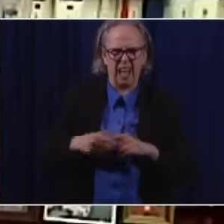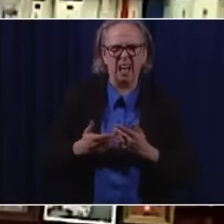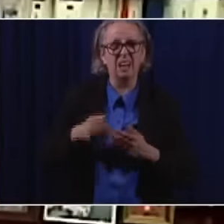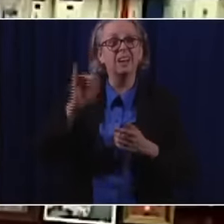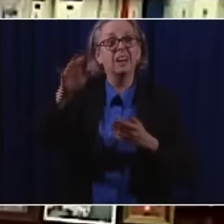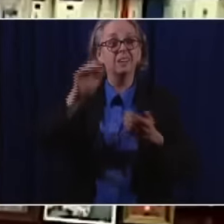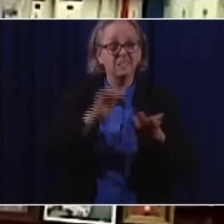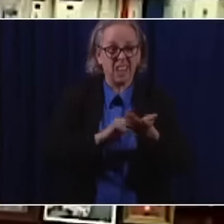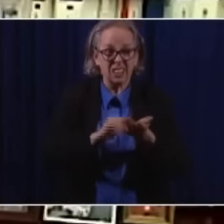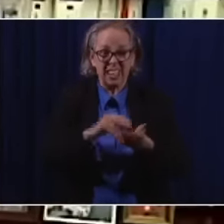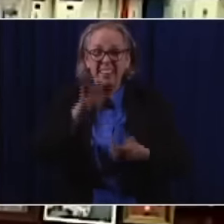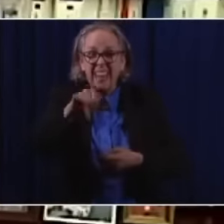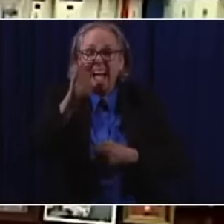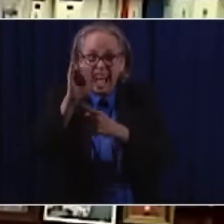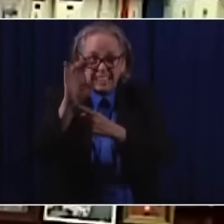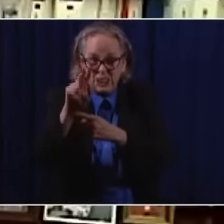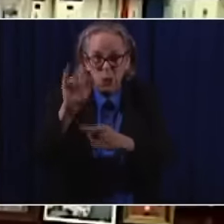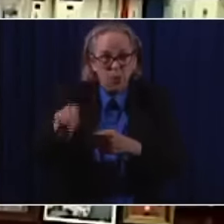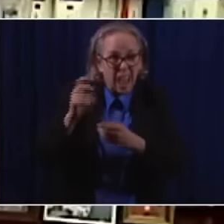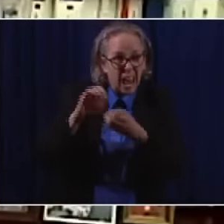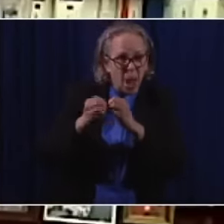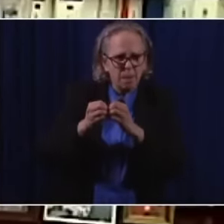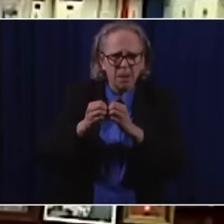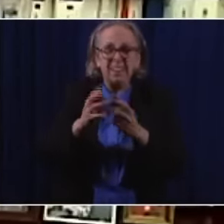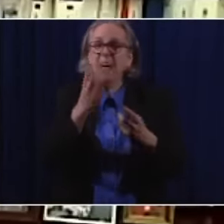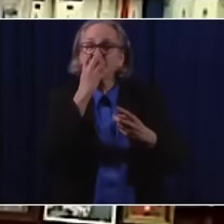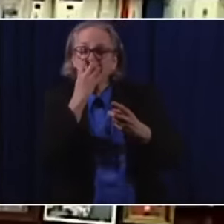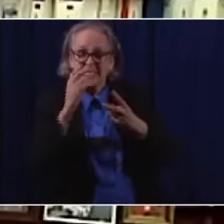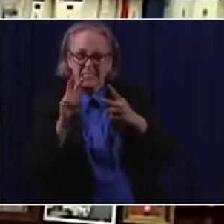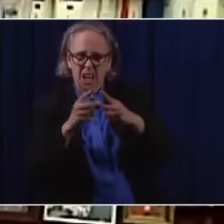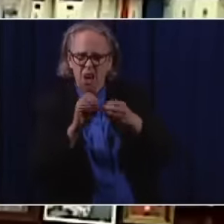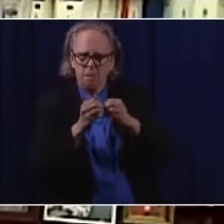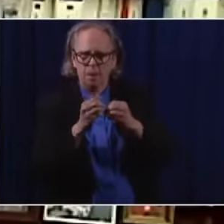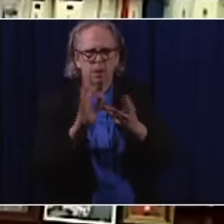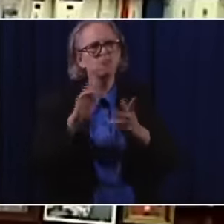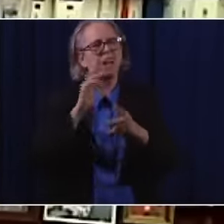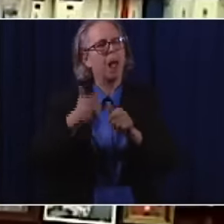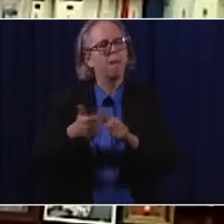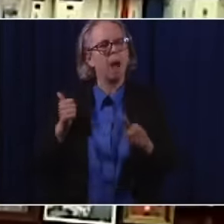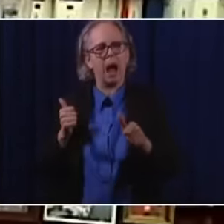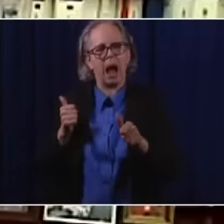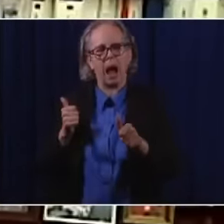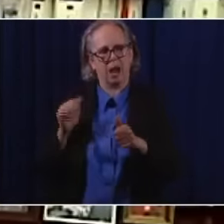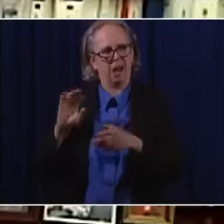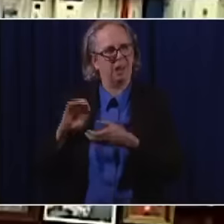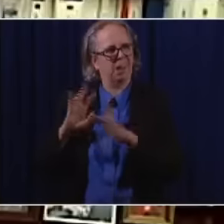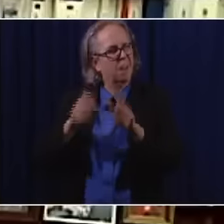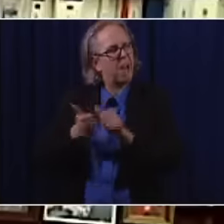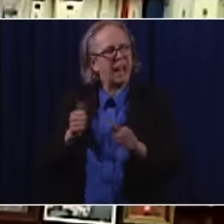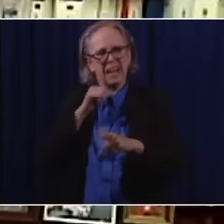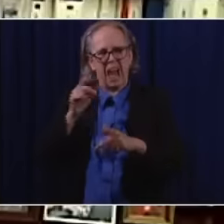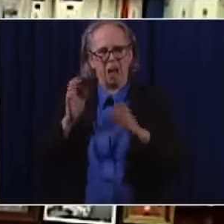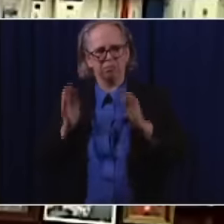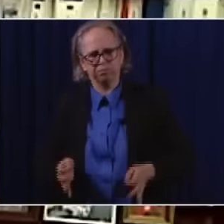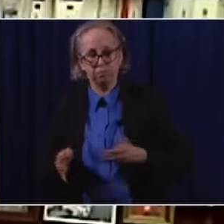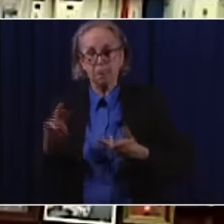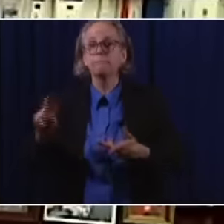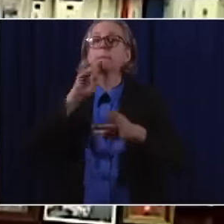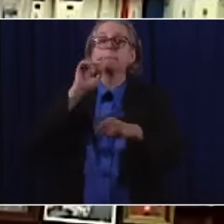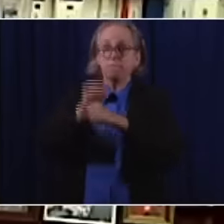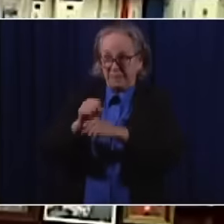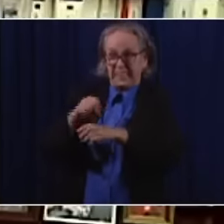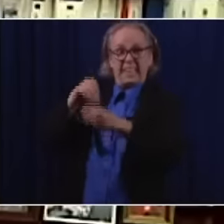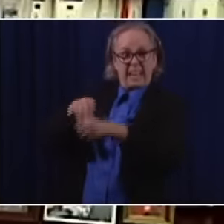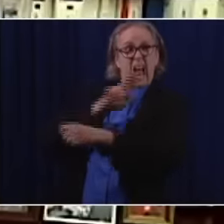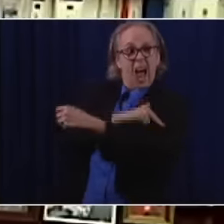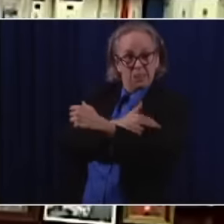ventilator numbers tend to lag the hospitalization numbers a little bit. Most patients, when they present to the hospital, don't end up in the ICU for a number of days. Some